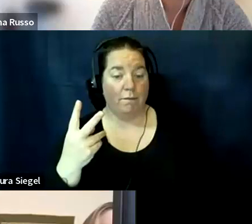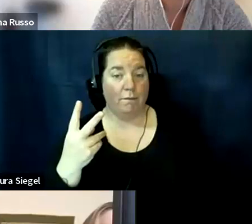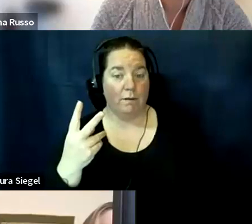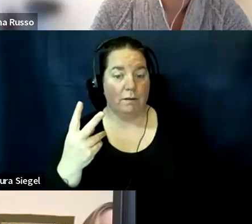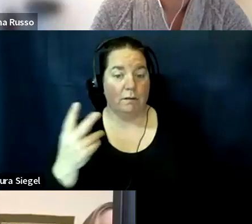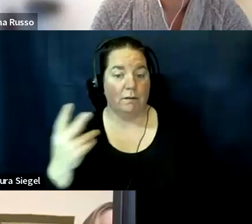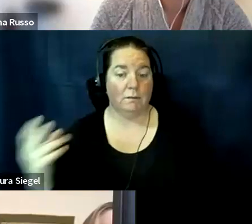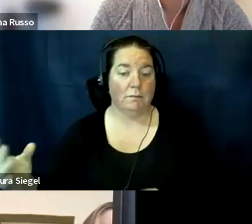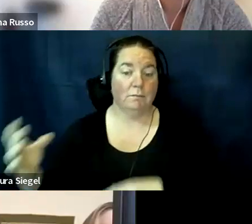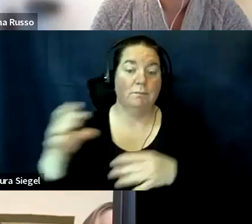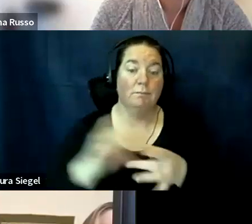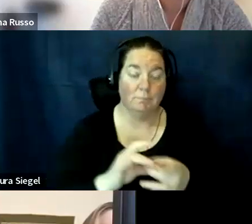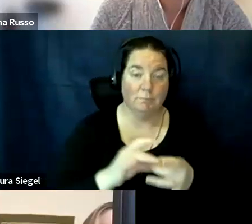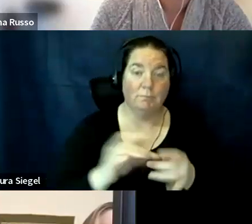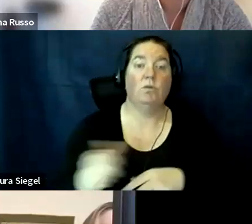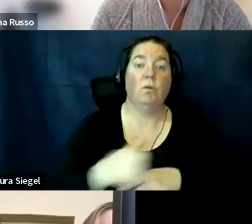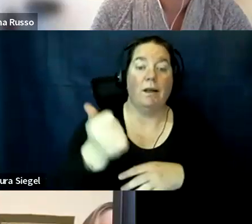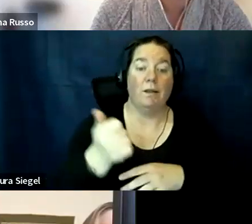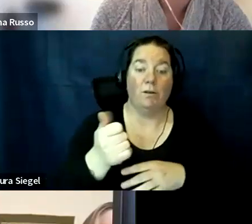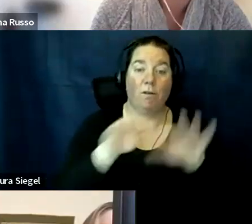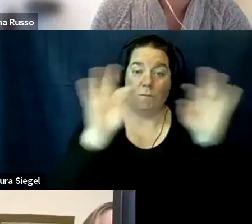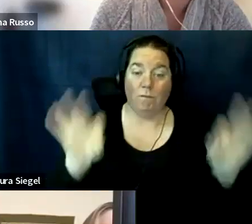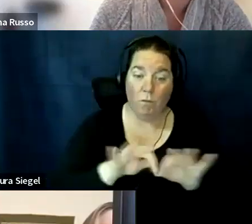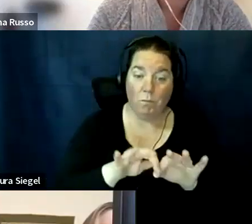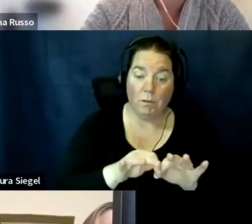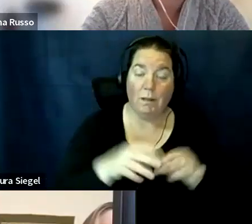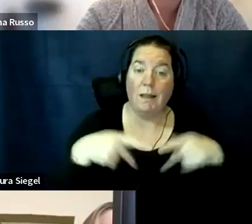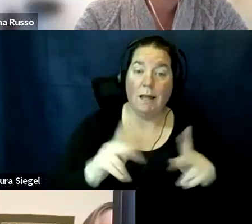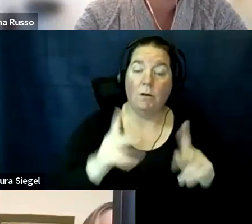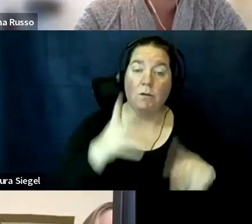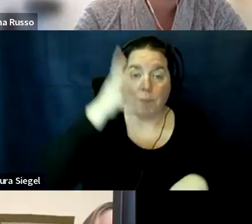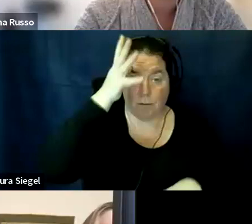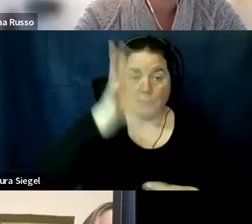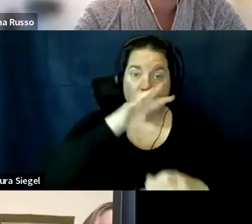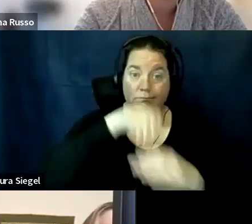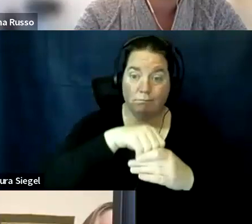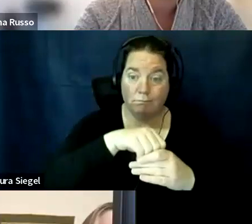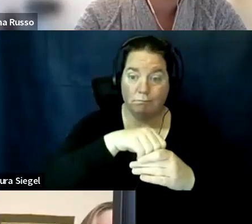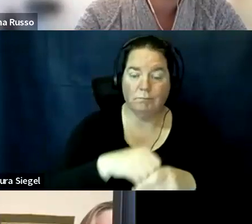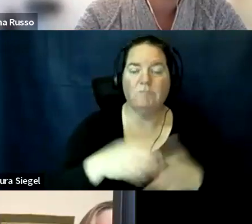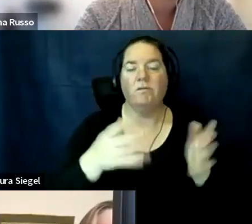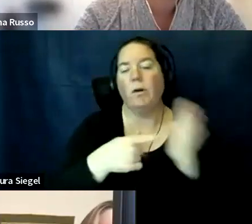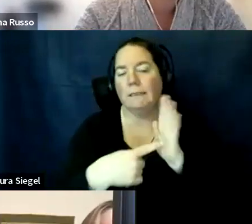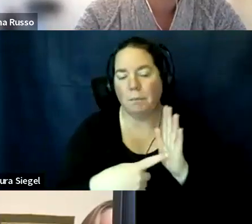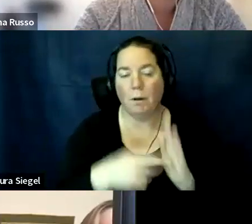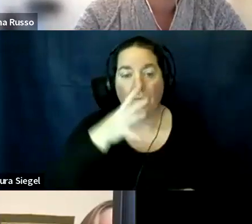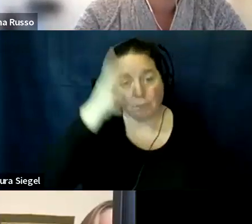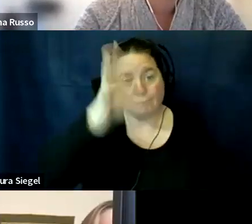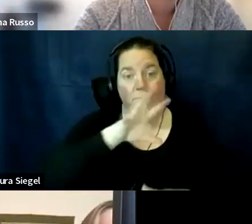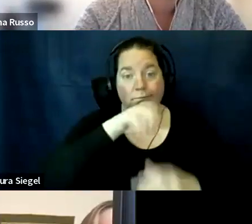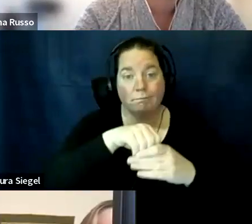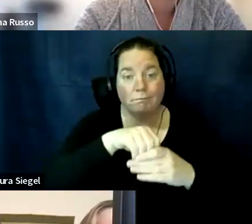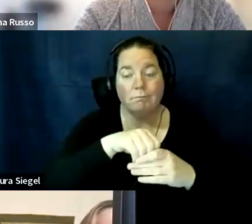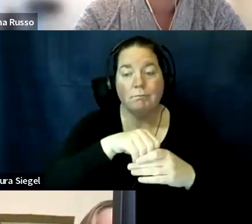considerations section on the IEP, which also allows for parental input, i.e. should parental input be included